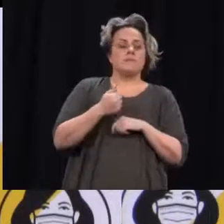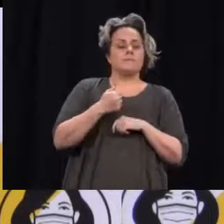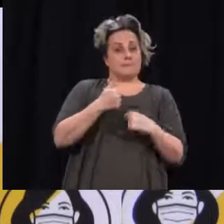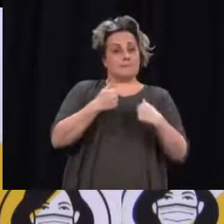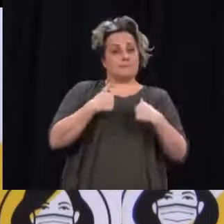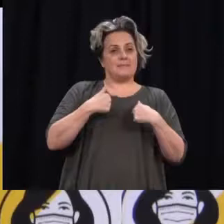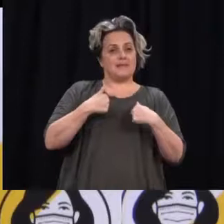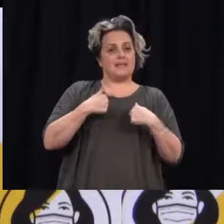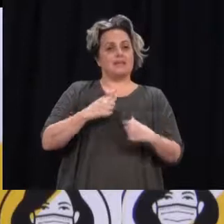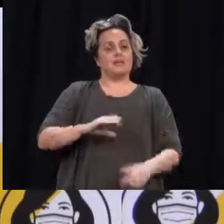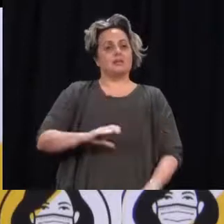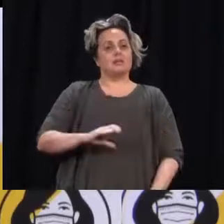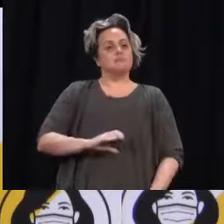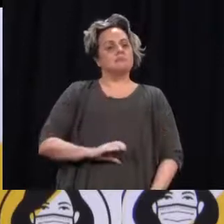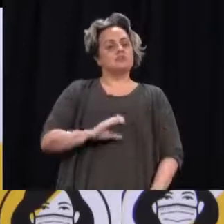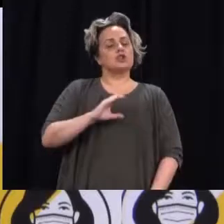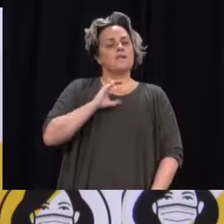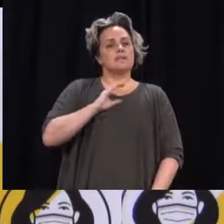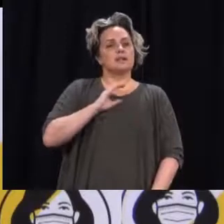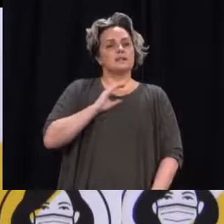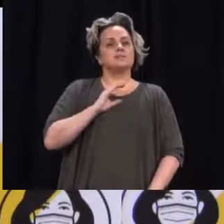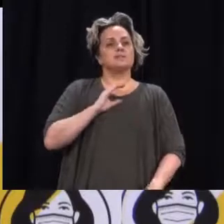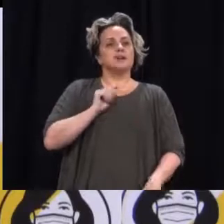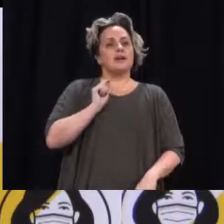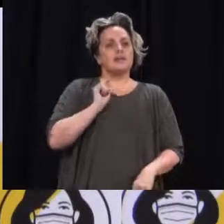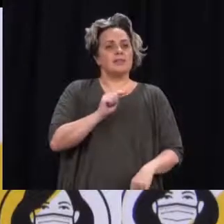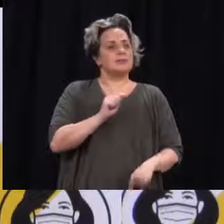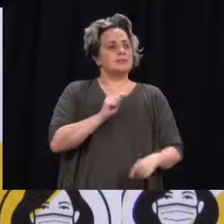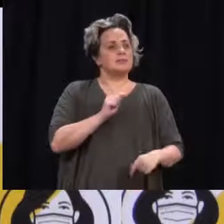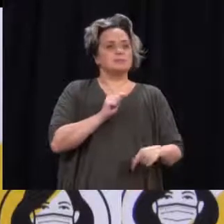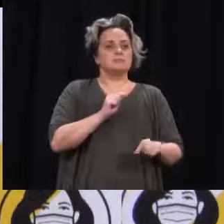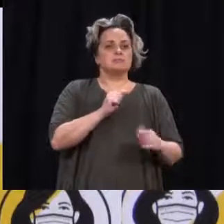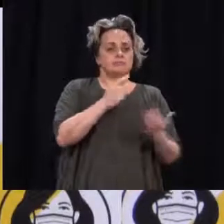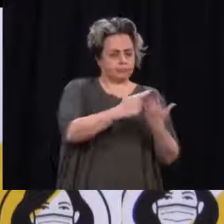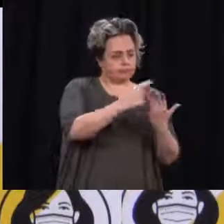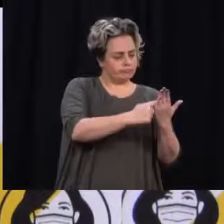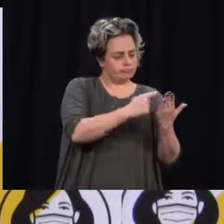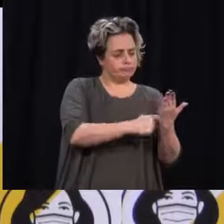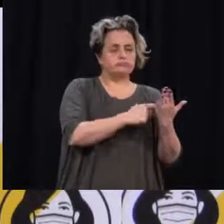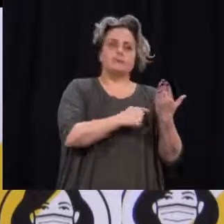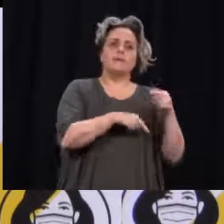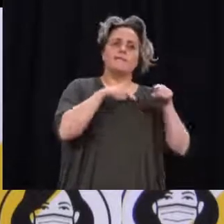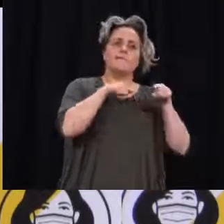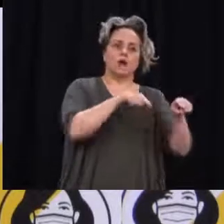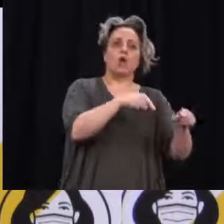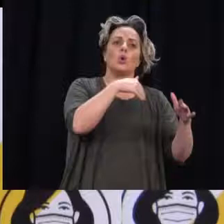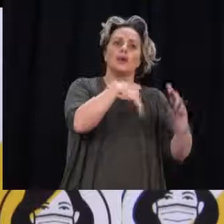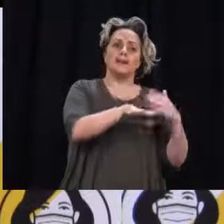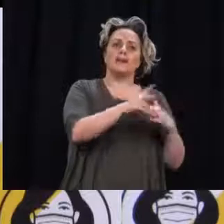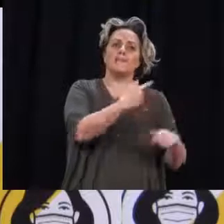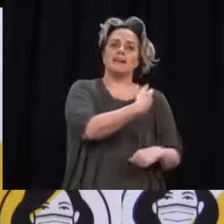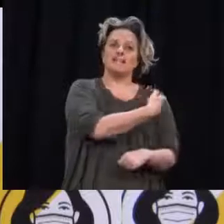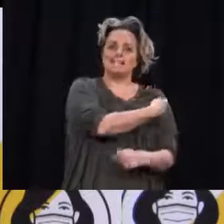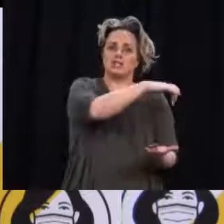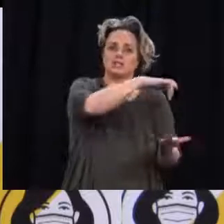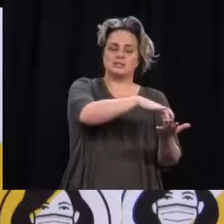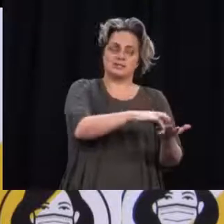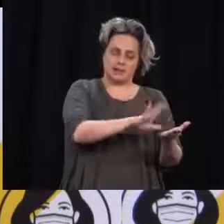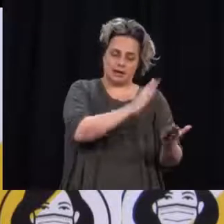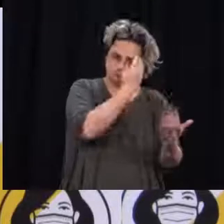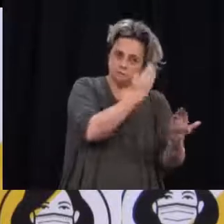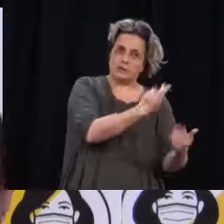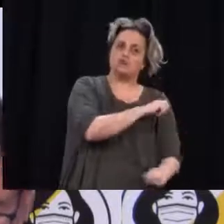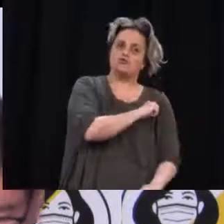confident in the infection prevention control procedures that will be in place at the vaccination clinic, and I know that we have very